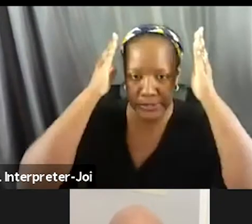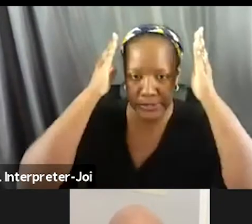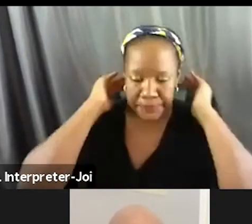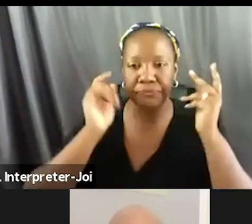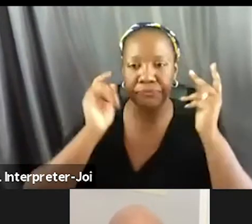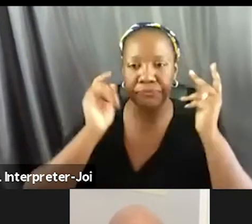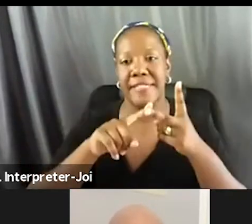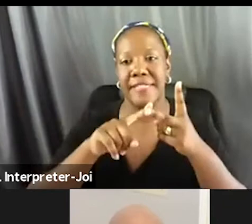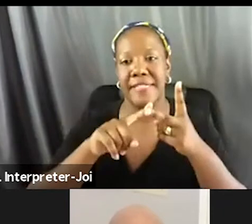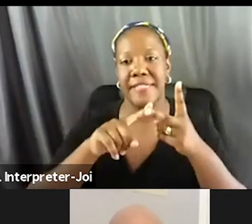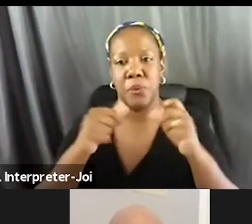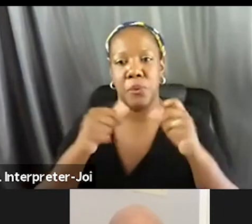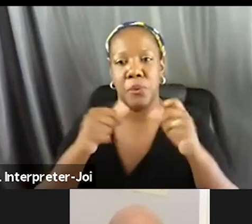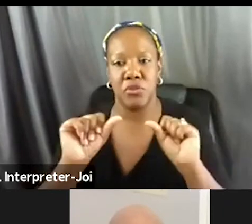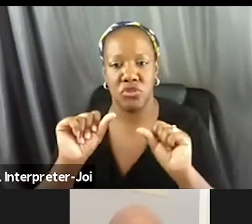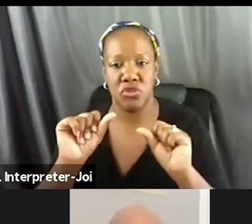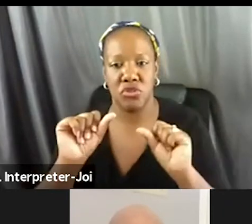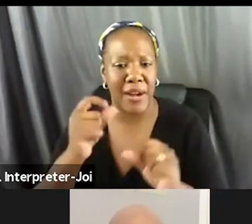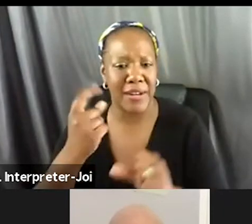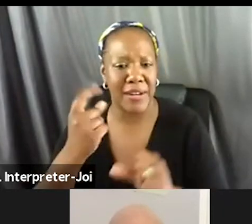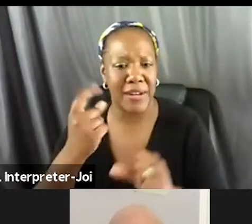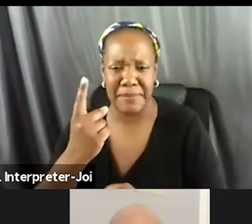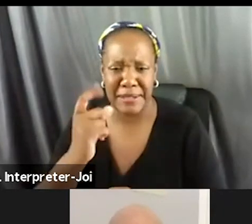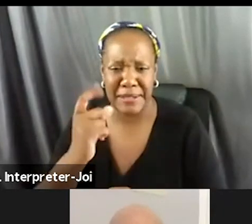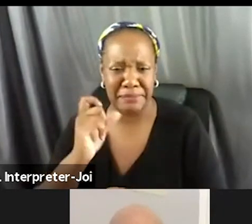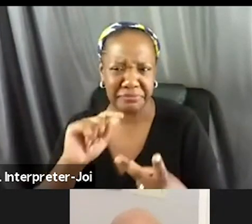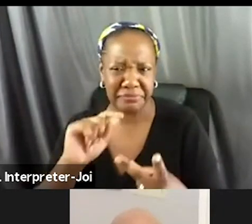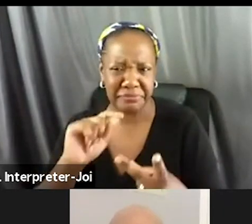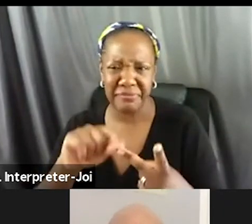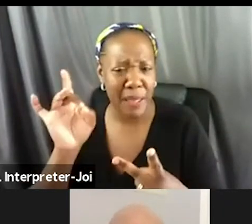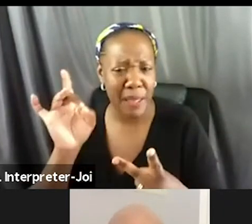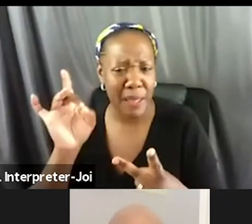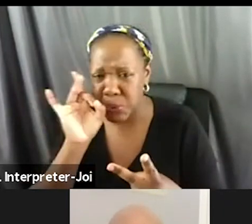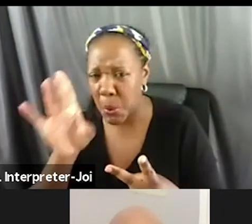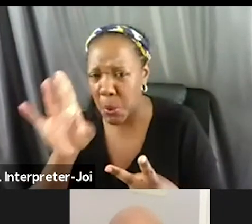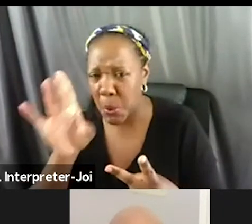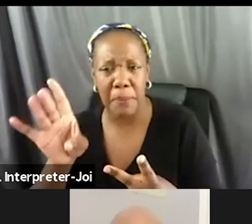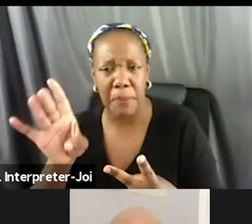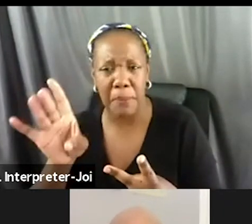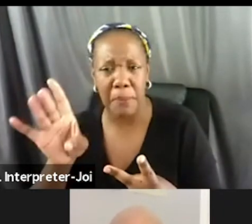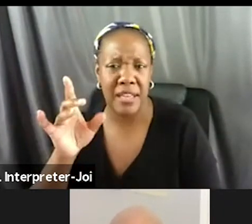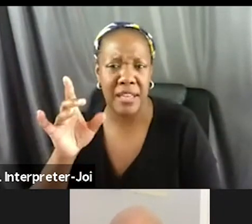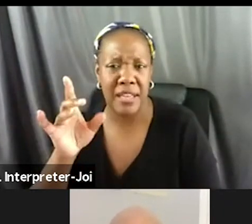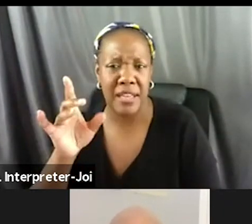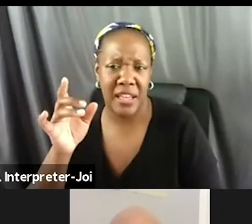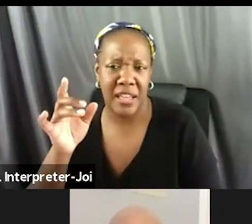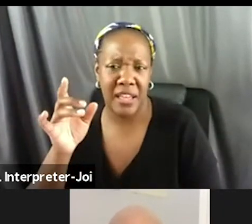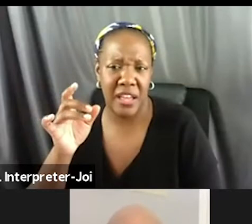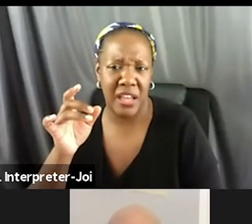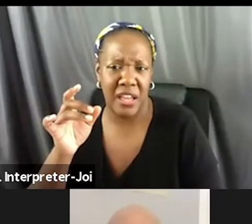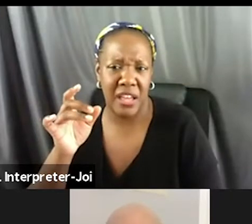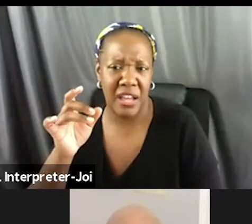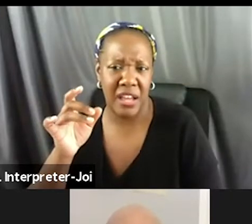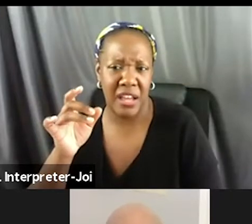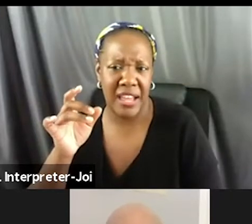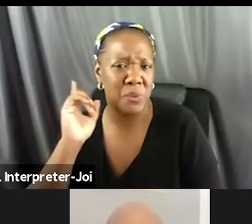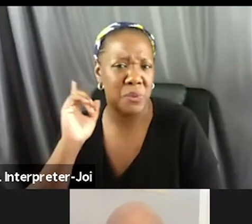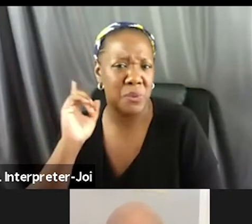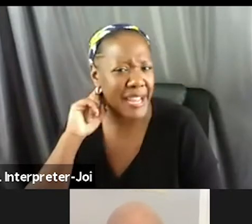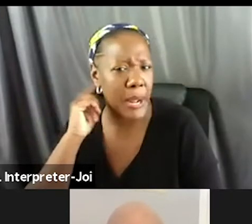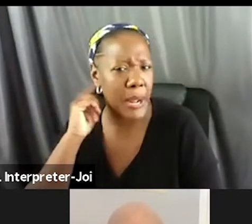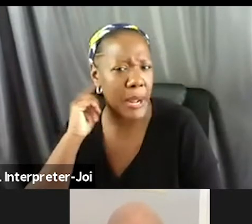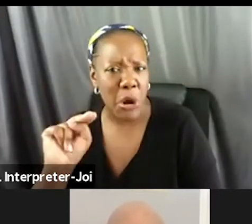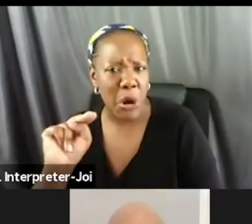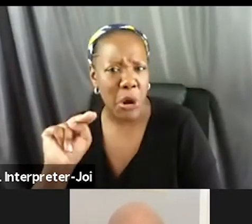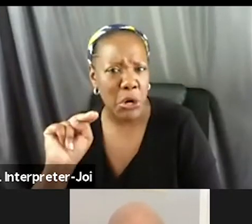we tried something called squaric acid, which just went horribly. It was made this little burn in her scalp. And all of